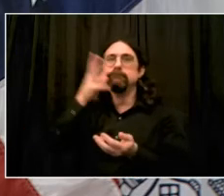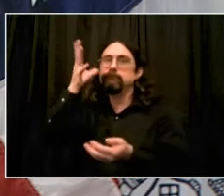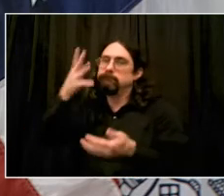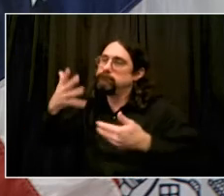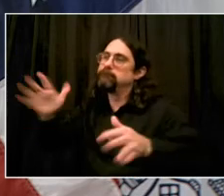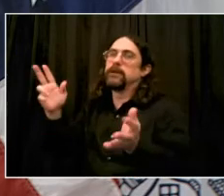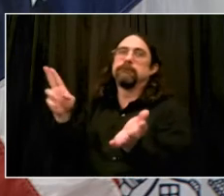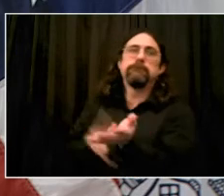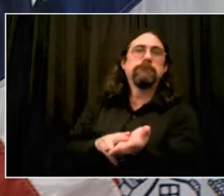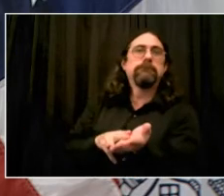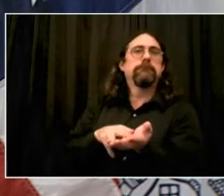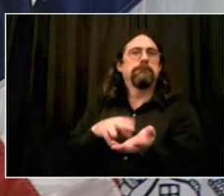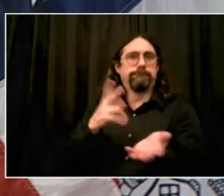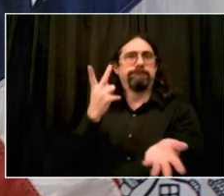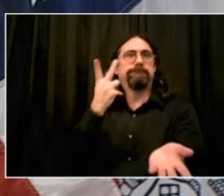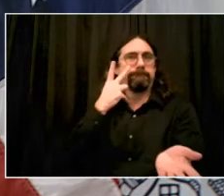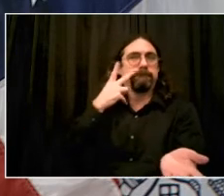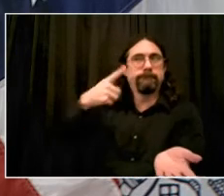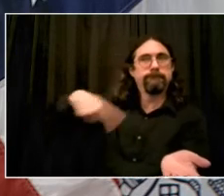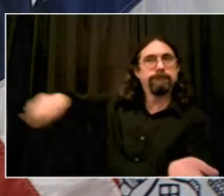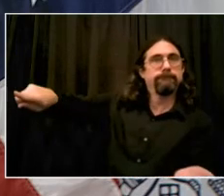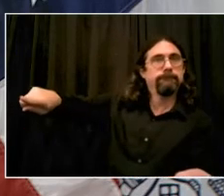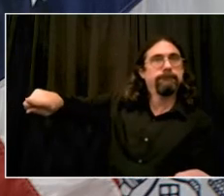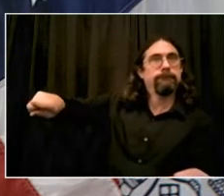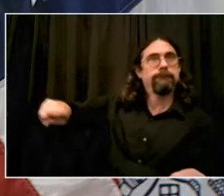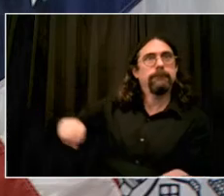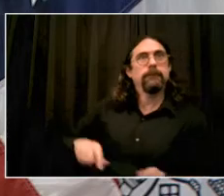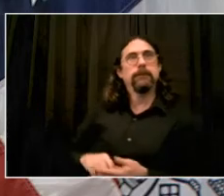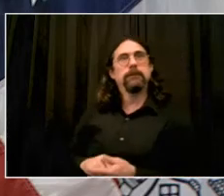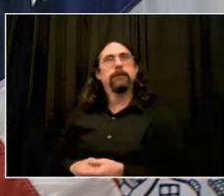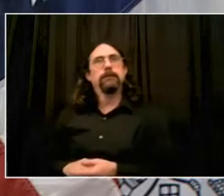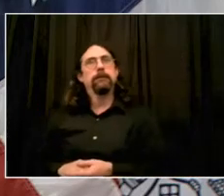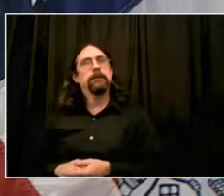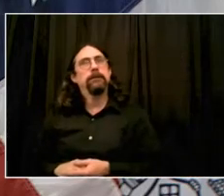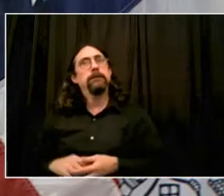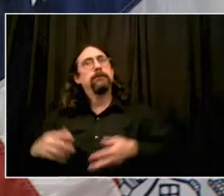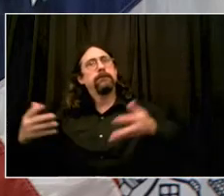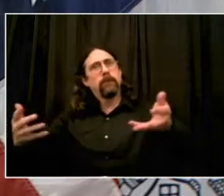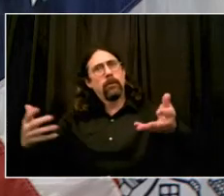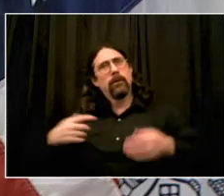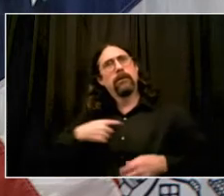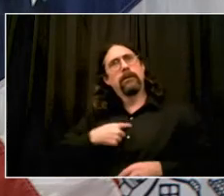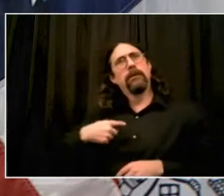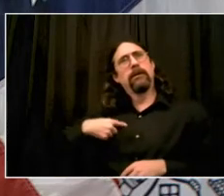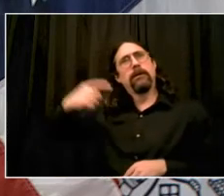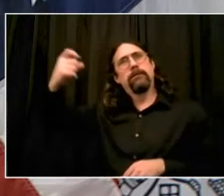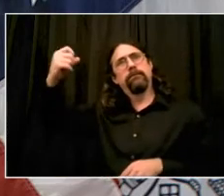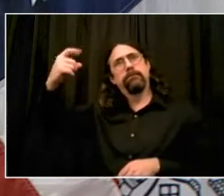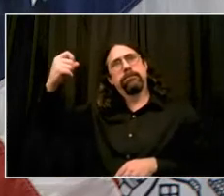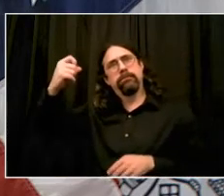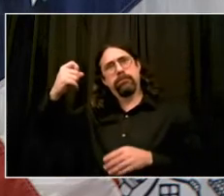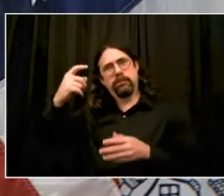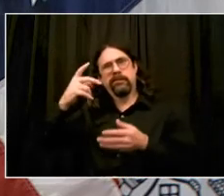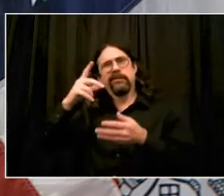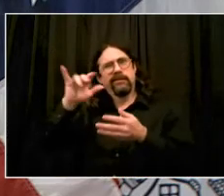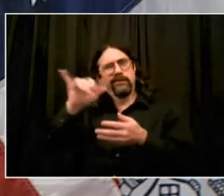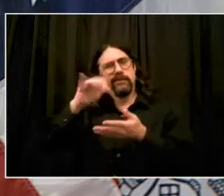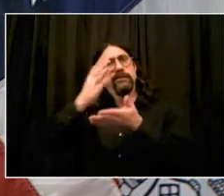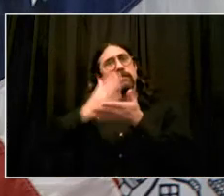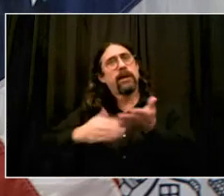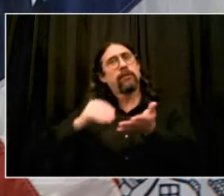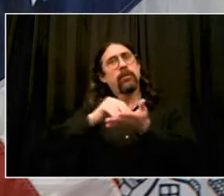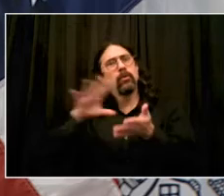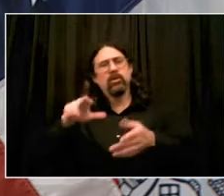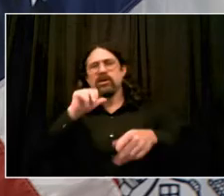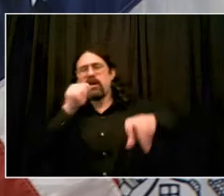right to say to the parent, as a matter of personal responsibility and respect for all other parents and kids, are you really going to use this seat or not? If you're going